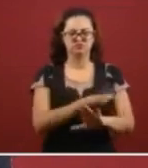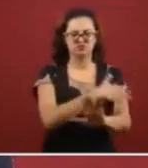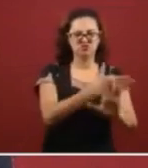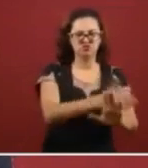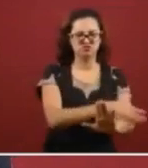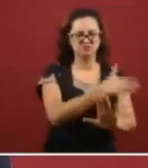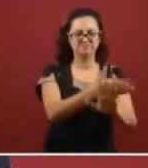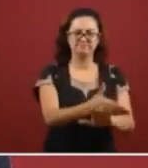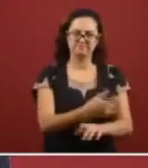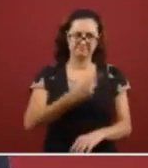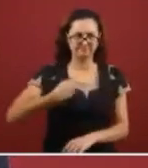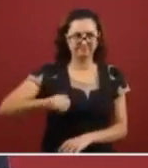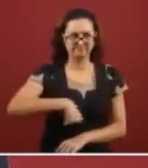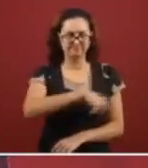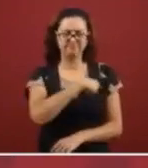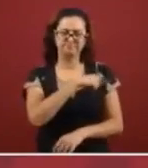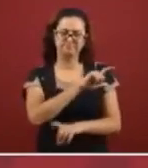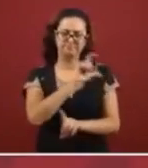and persecution